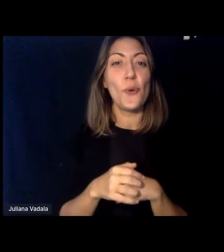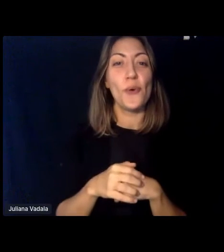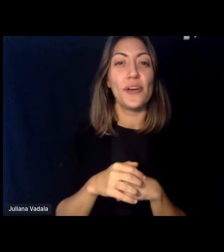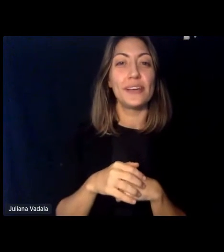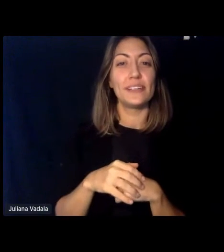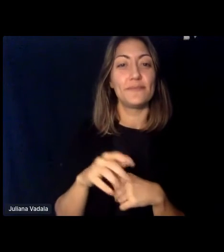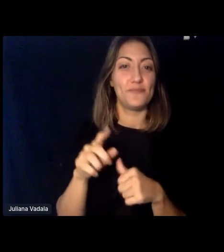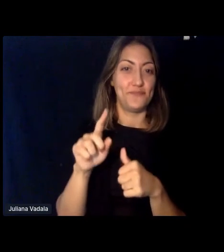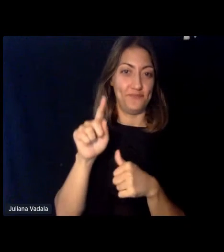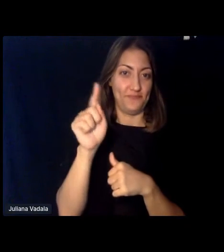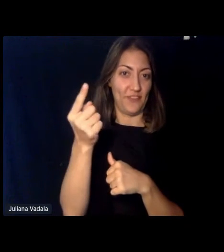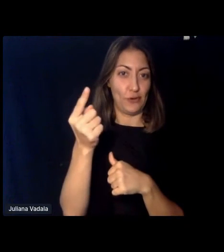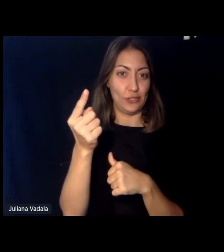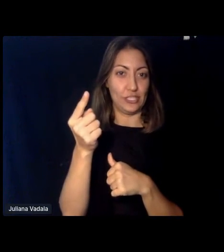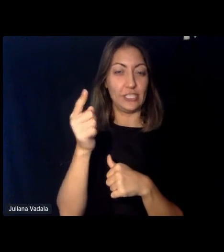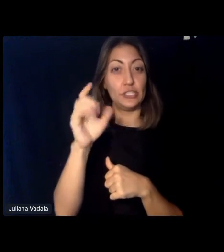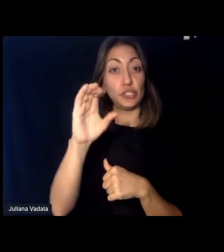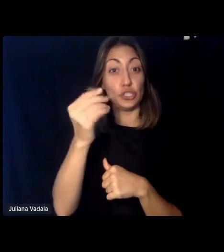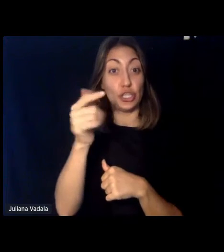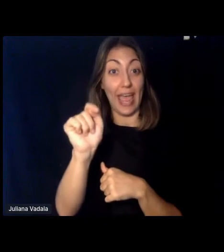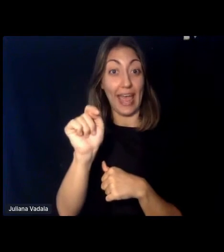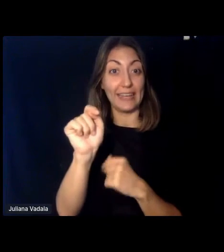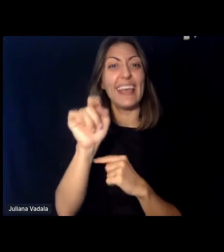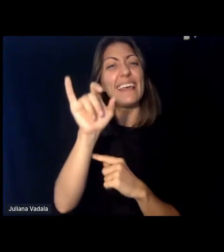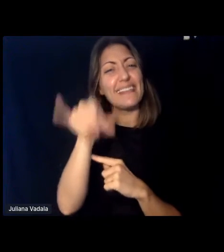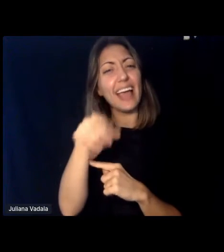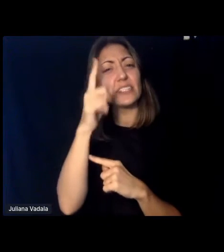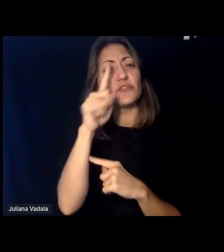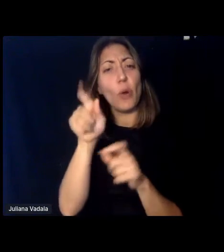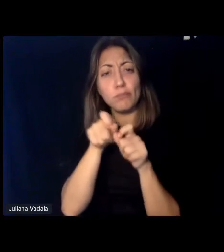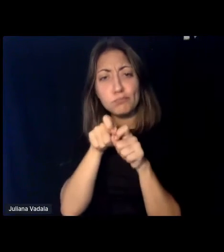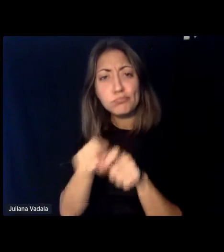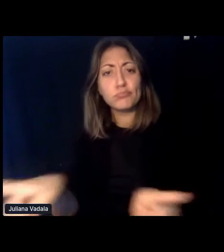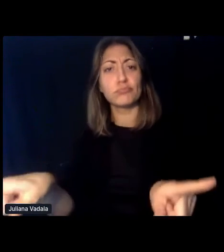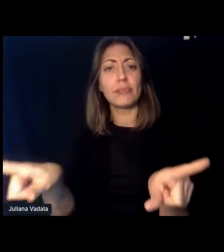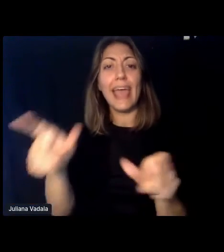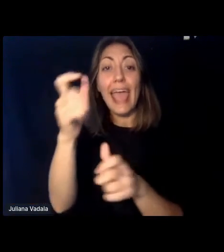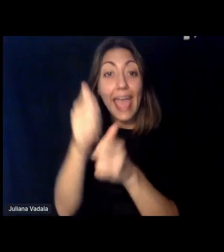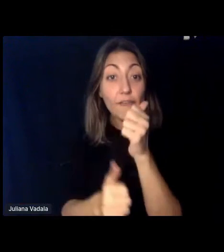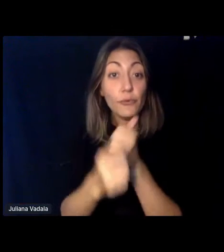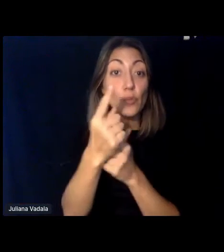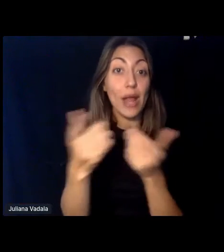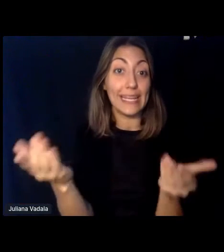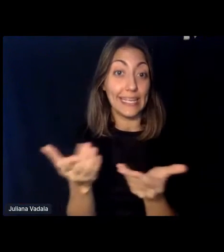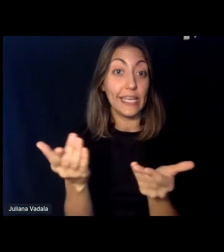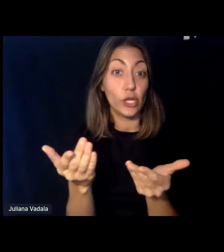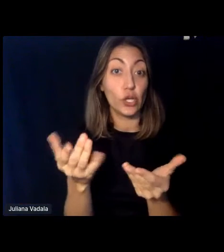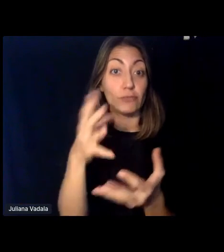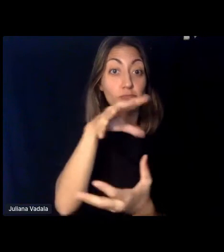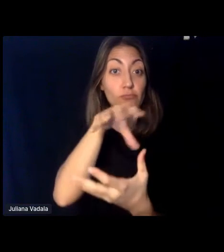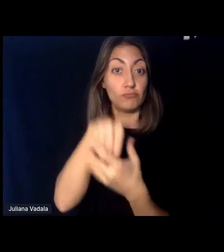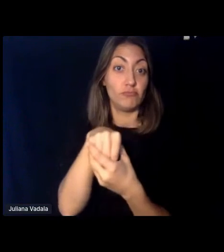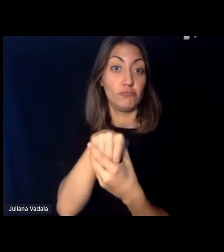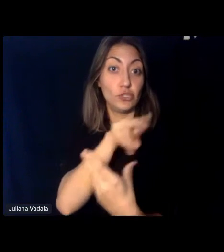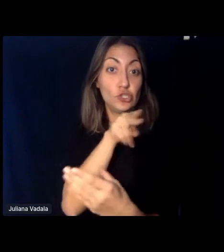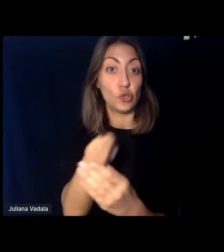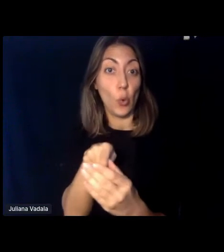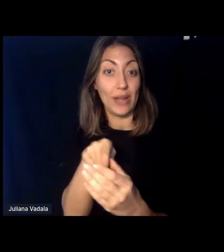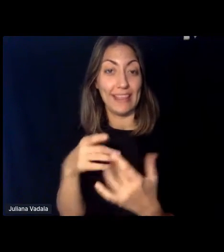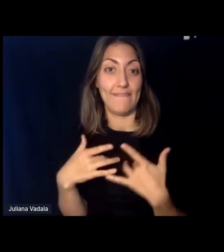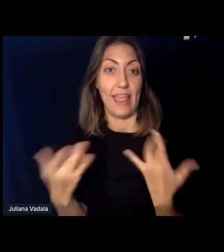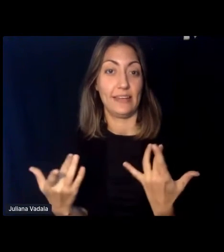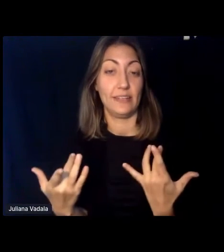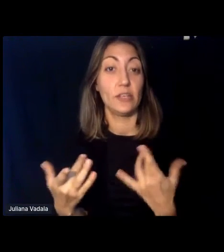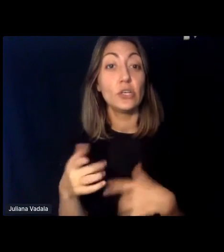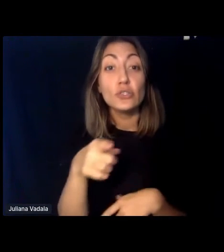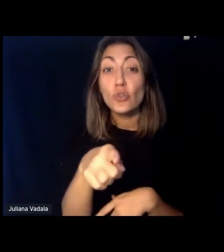is for the event, which goes to everyone in the entire event. There will always be an event chat. So use